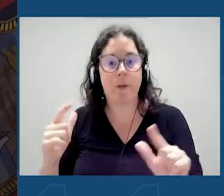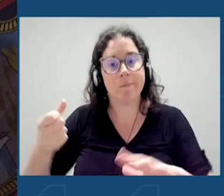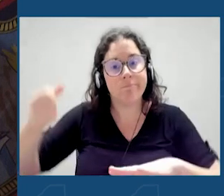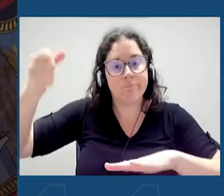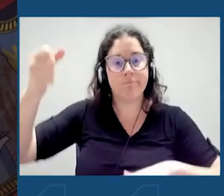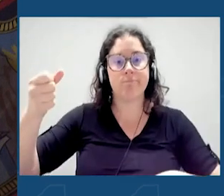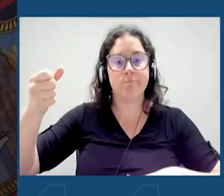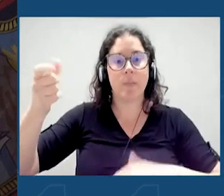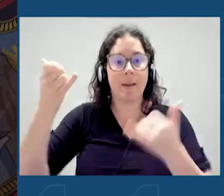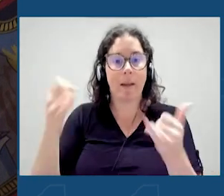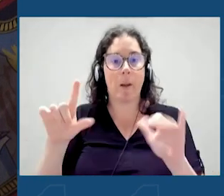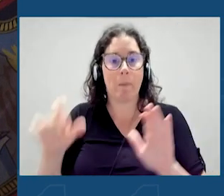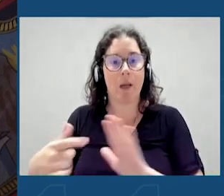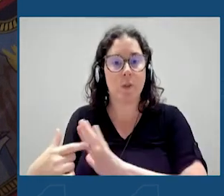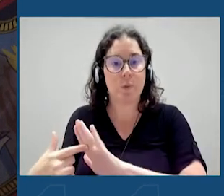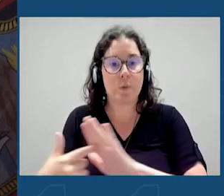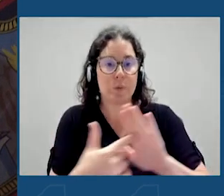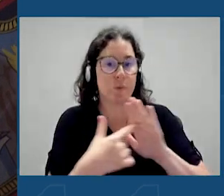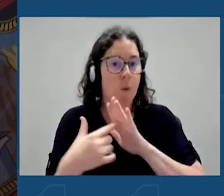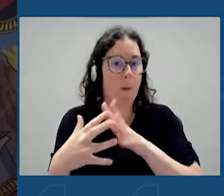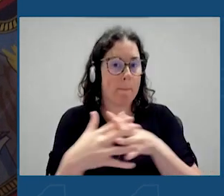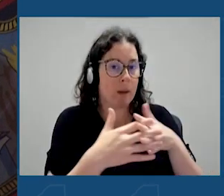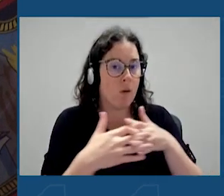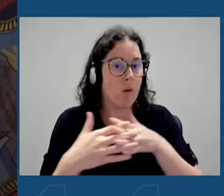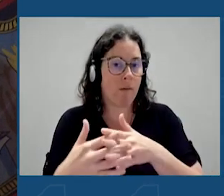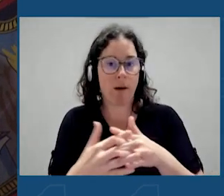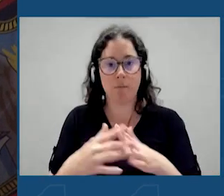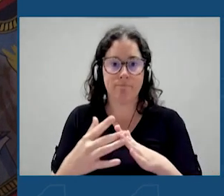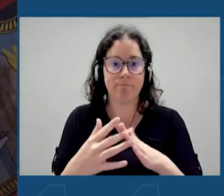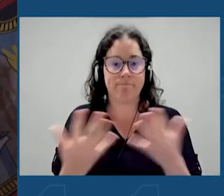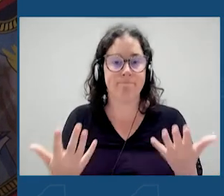inward to our own country,